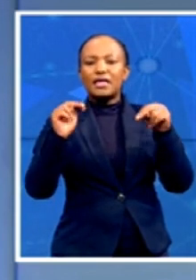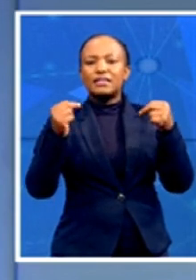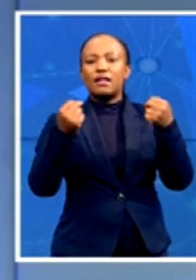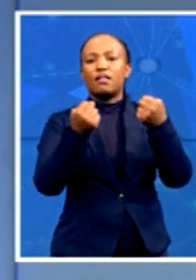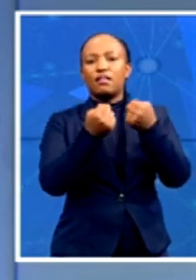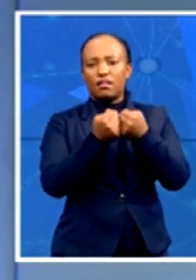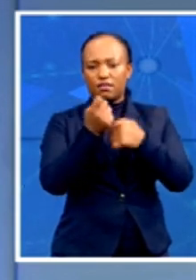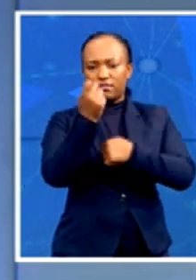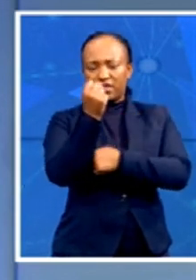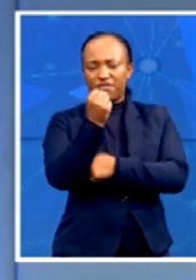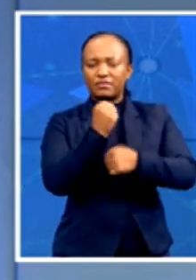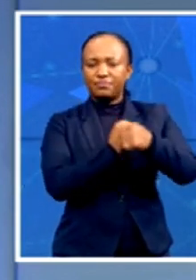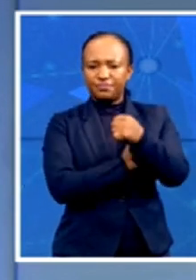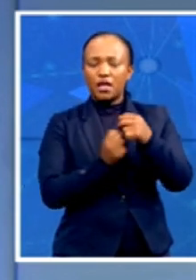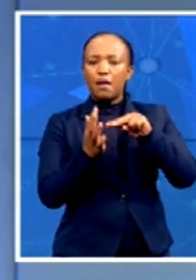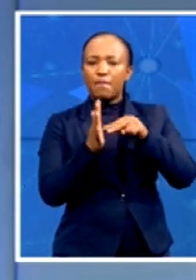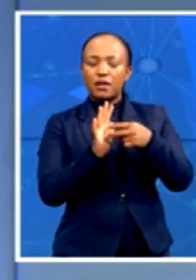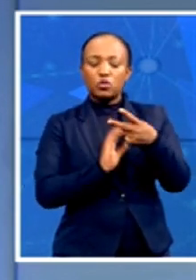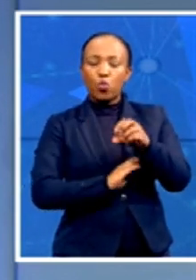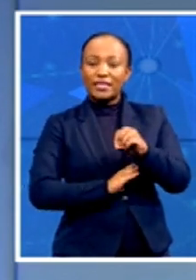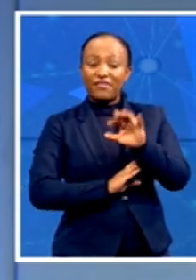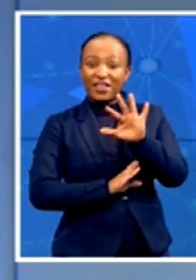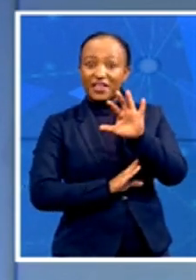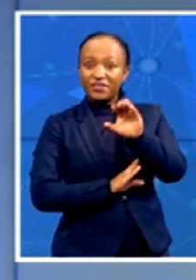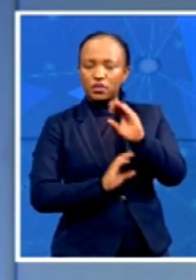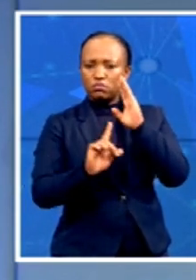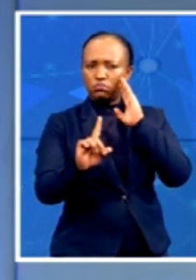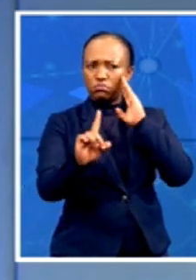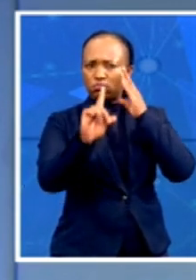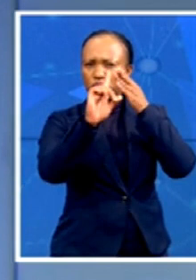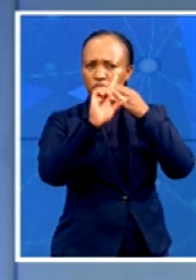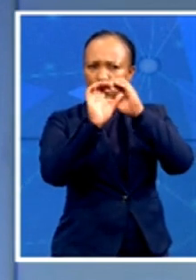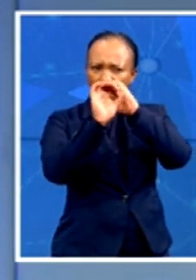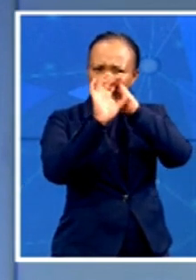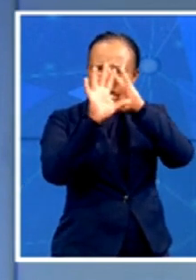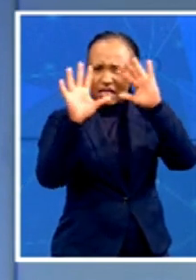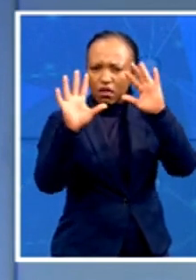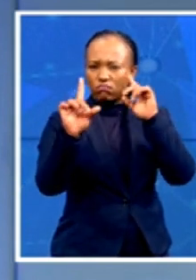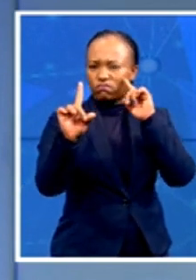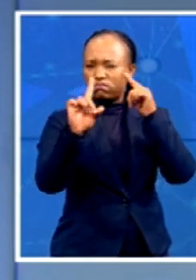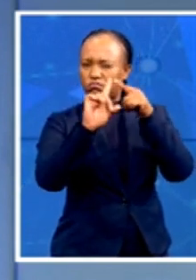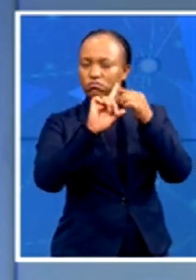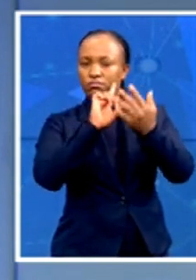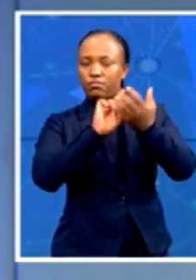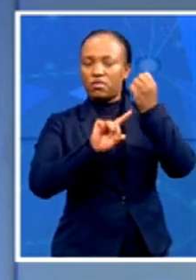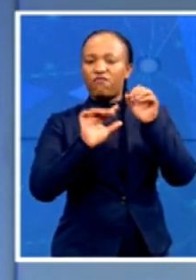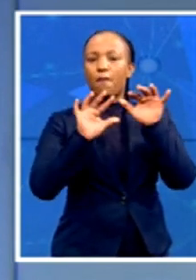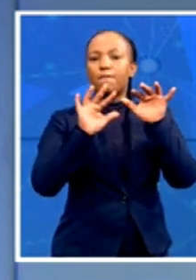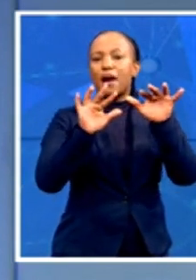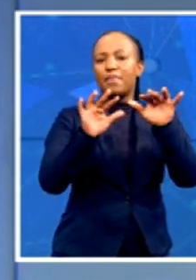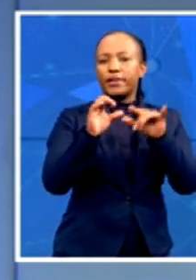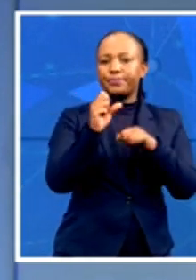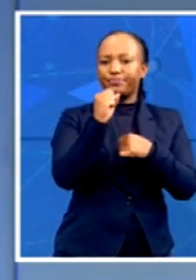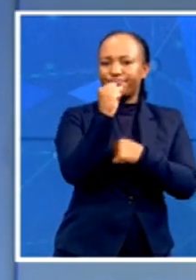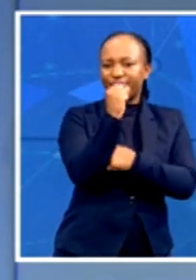the vision for what needs to be achieved in public infrastructure and the policy stances required to